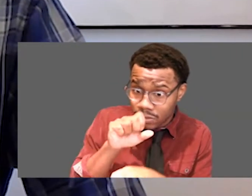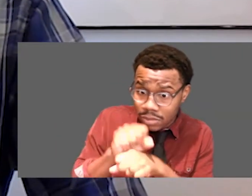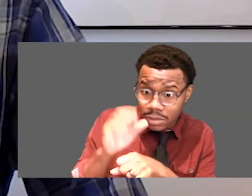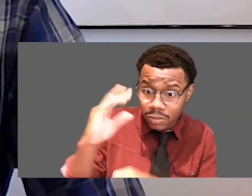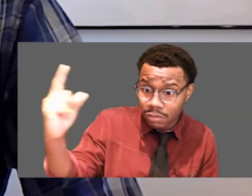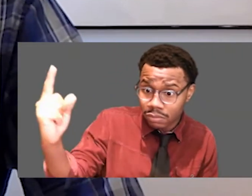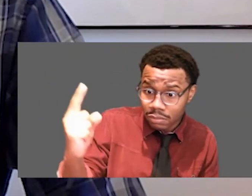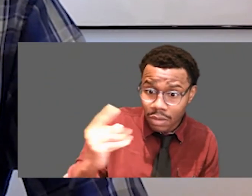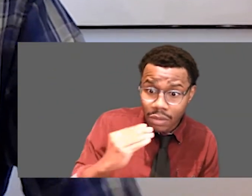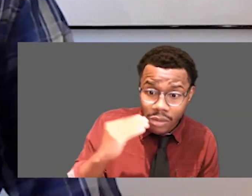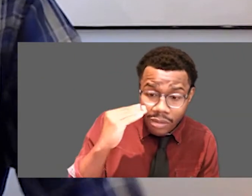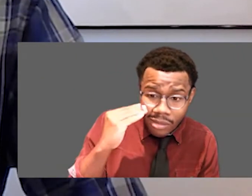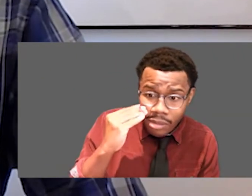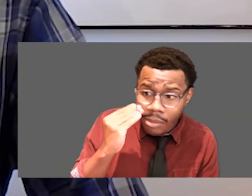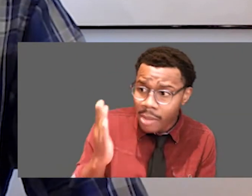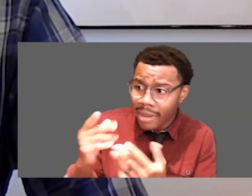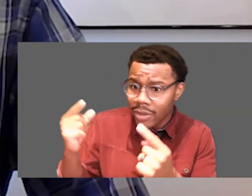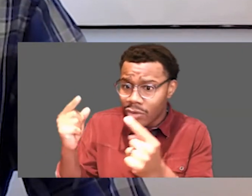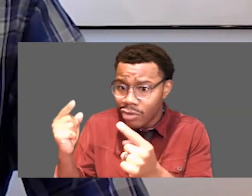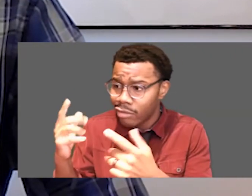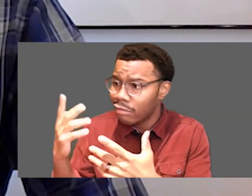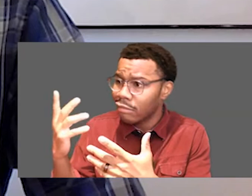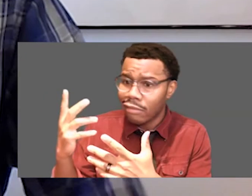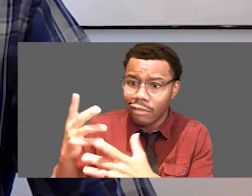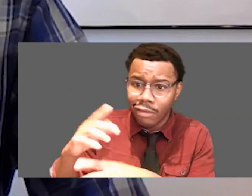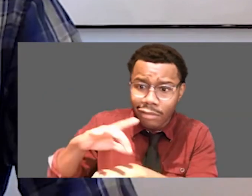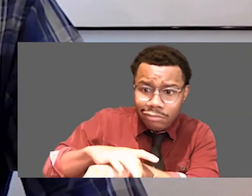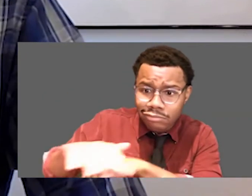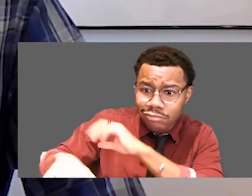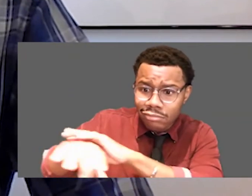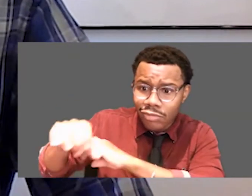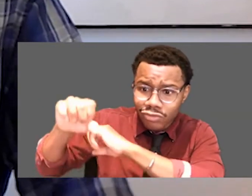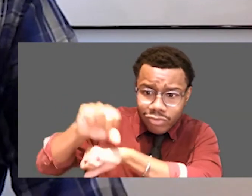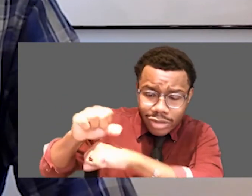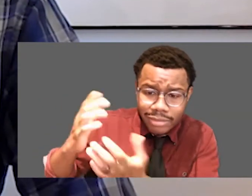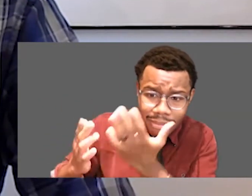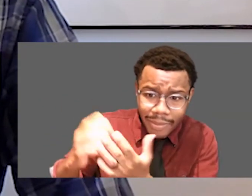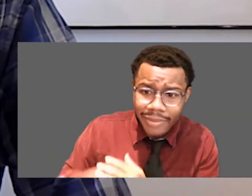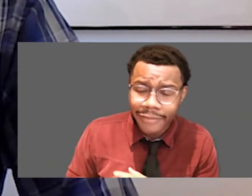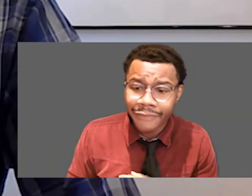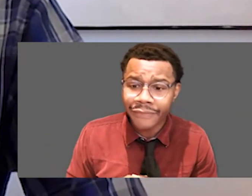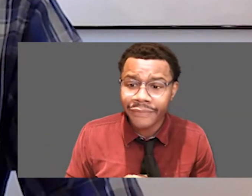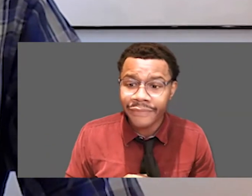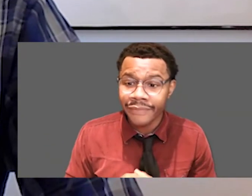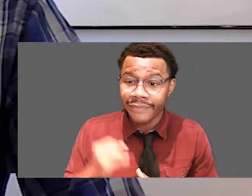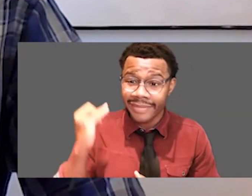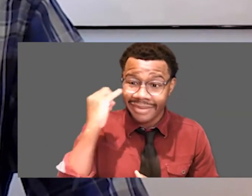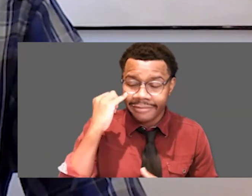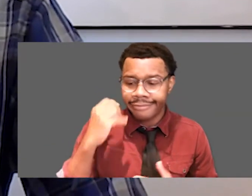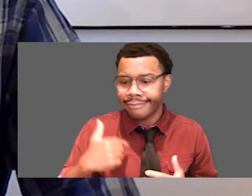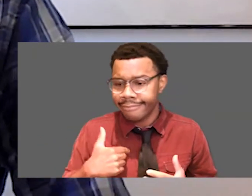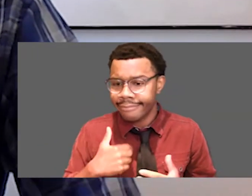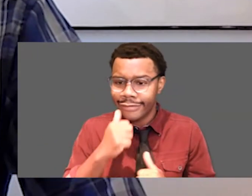himself arrested. Whenever my sisters, my mother, and I weren't home, it was the same stomach-churning